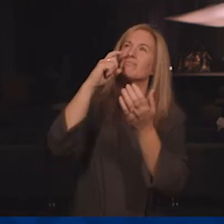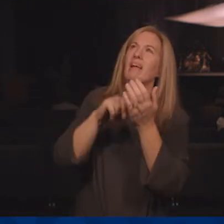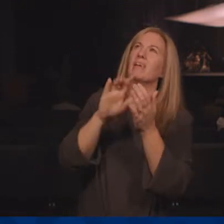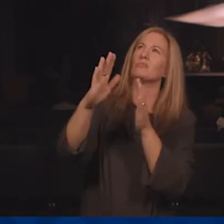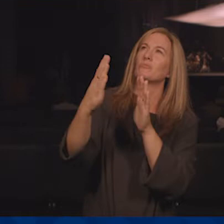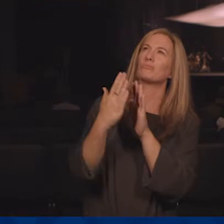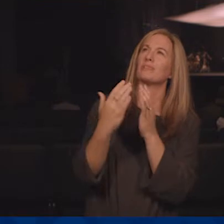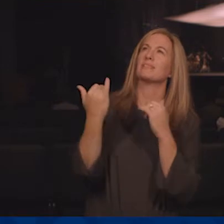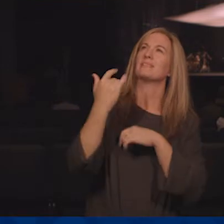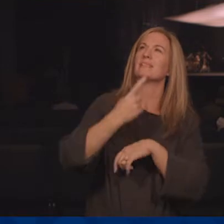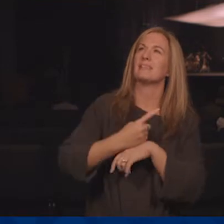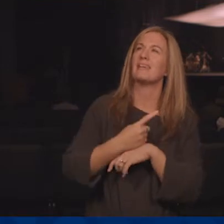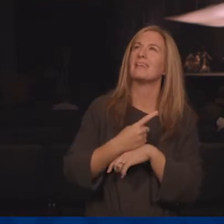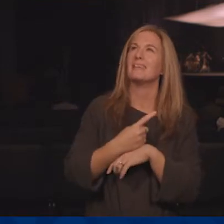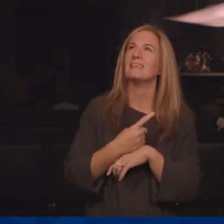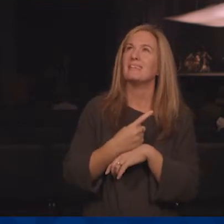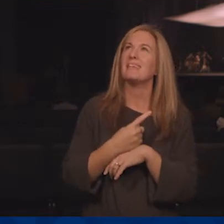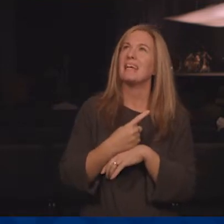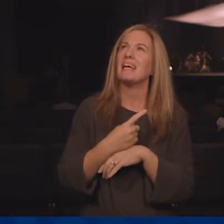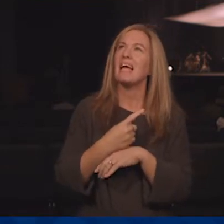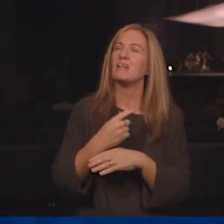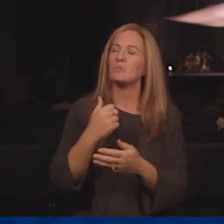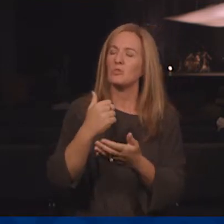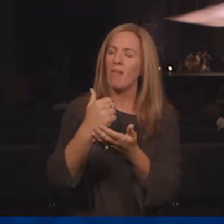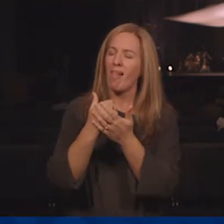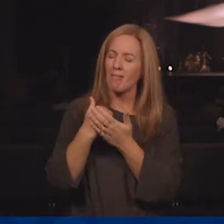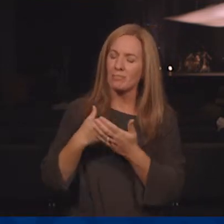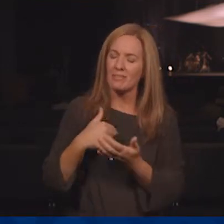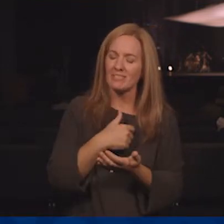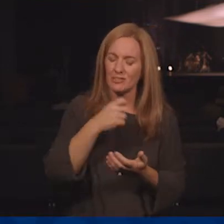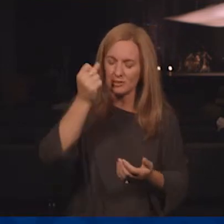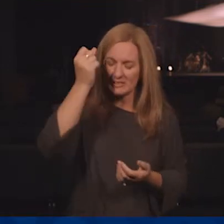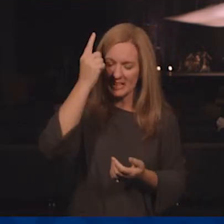And would you orient us each to who we are?